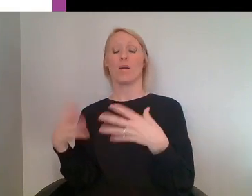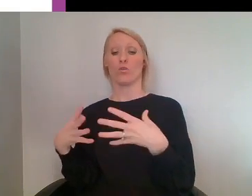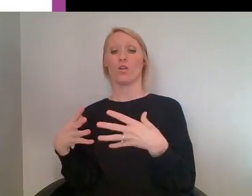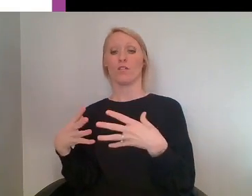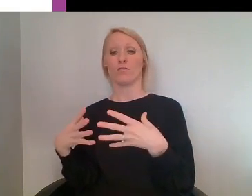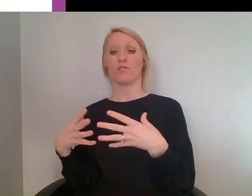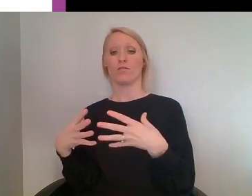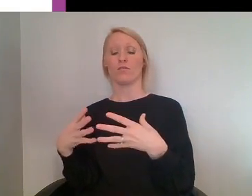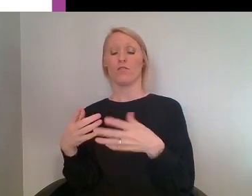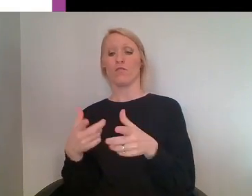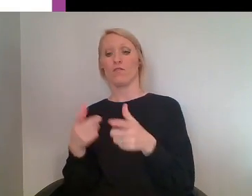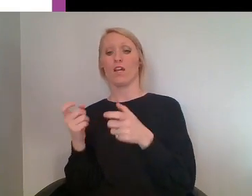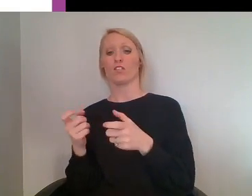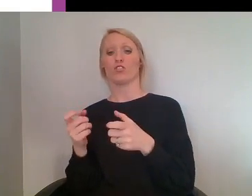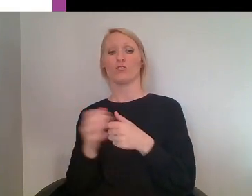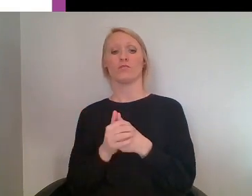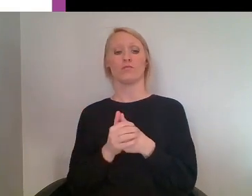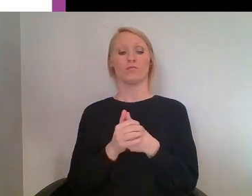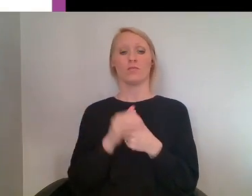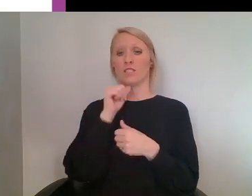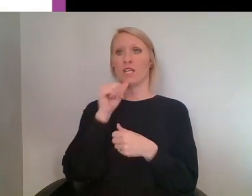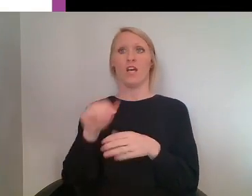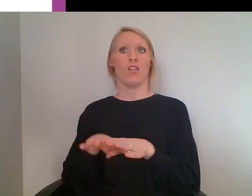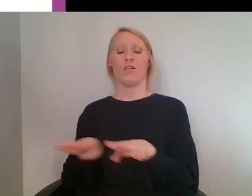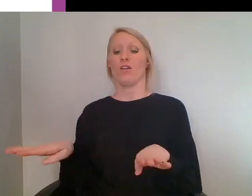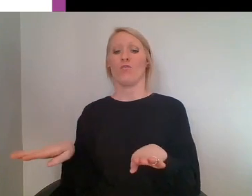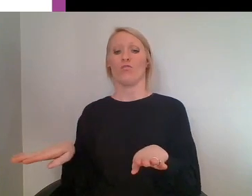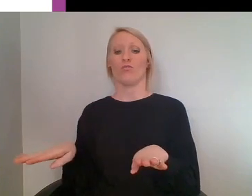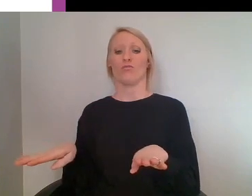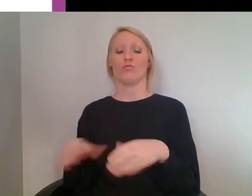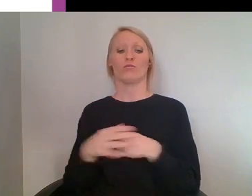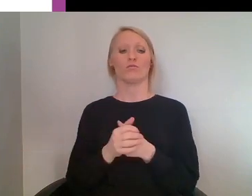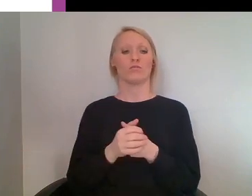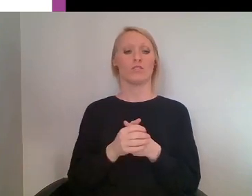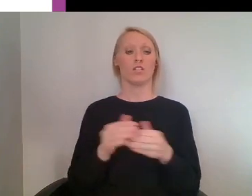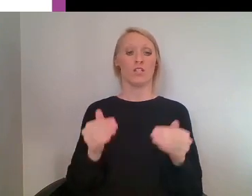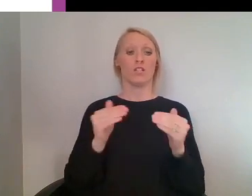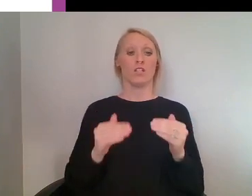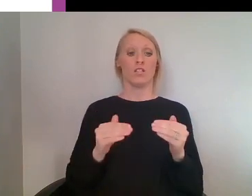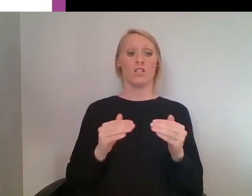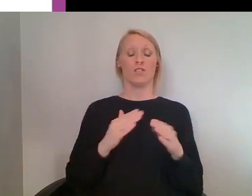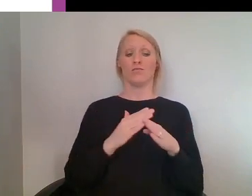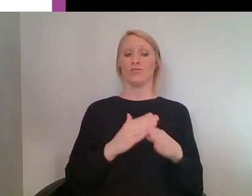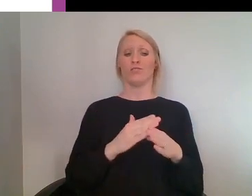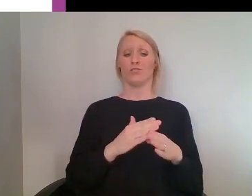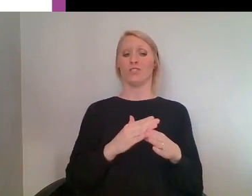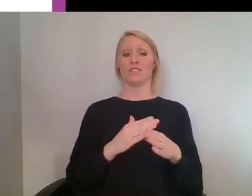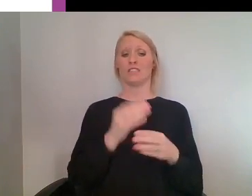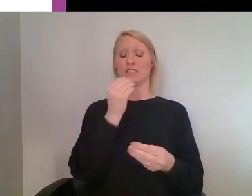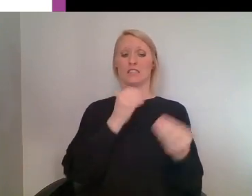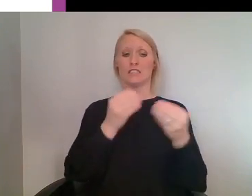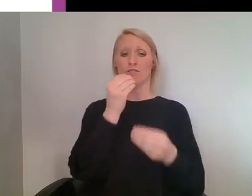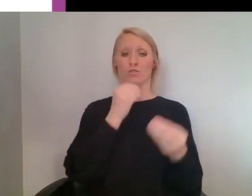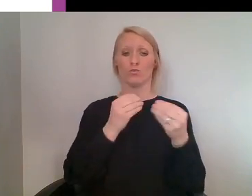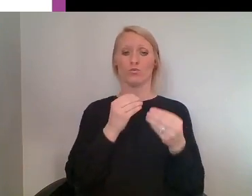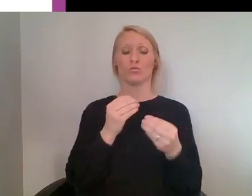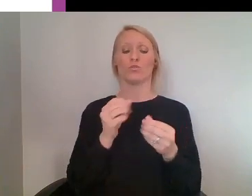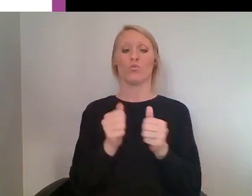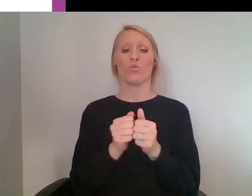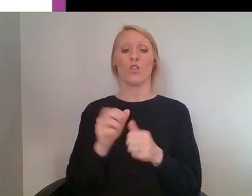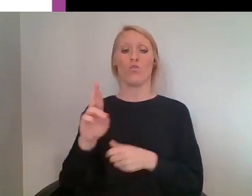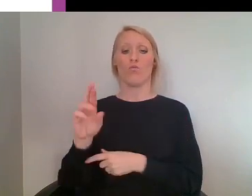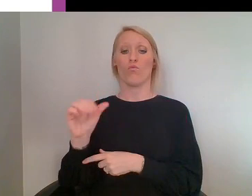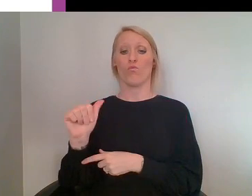foods with raw or partially cooked eggs. So things like cookie dough, any cake batter, because those eggs, there's